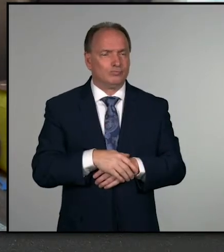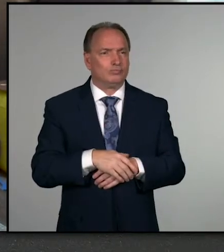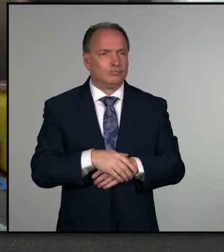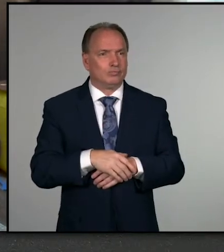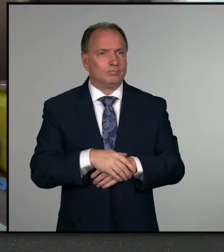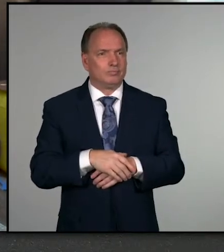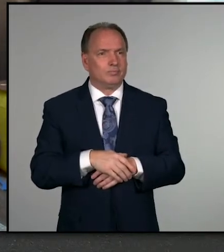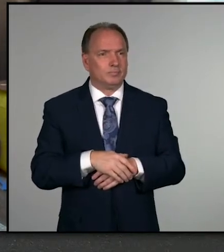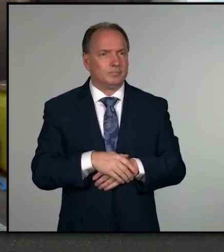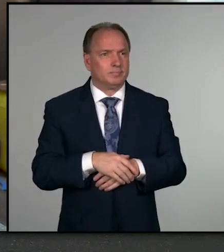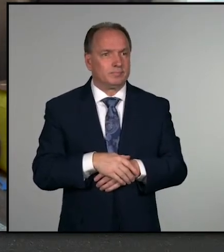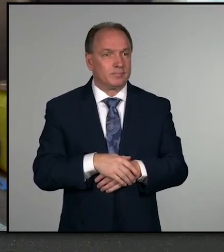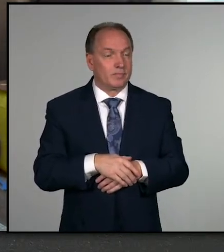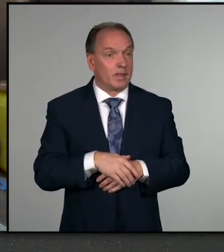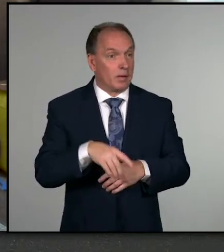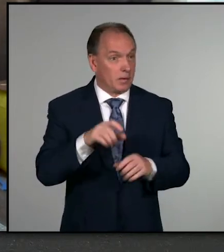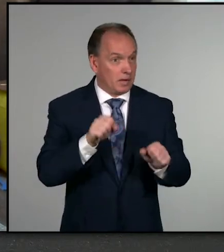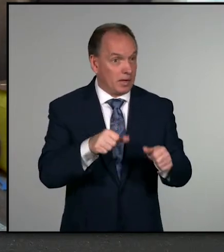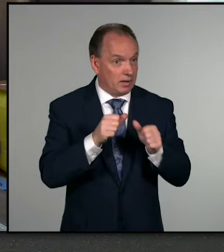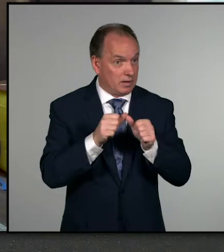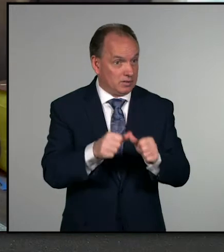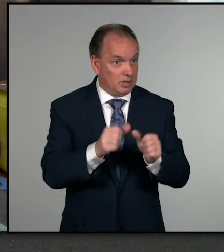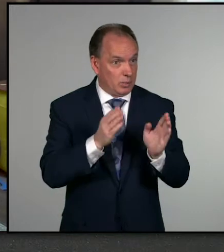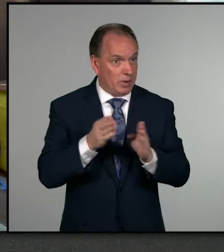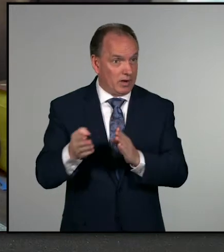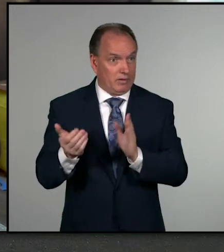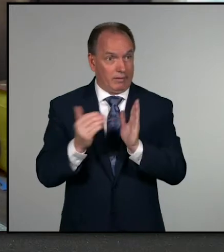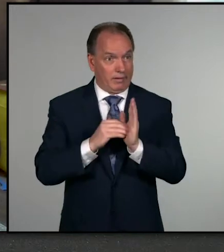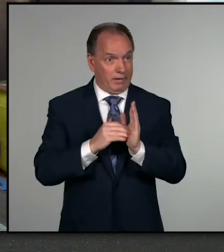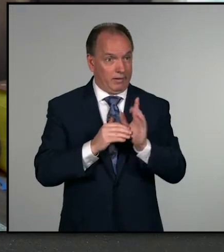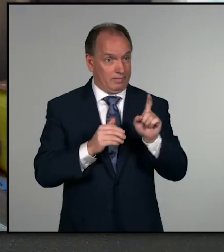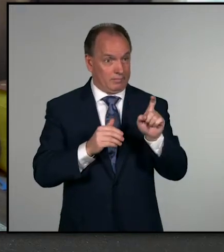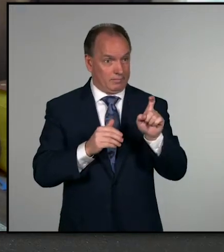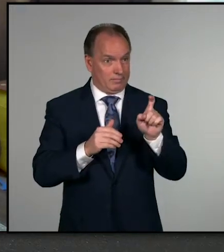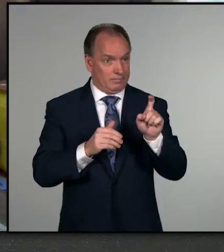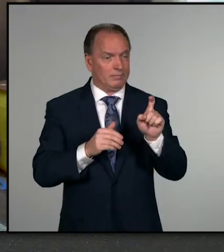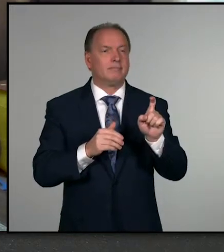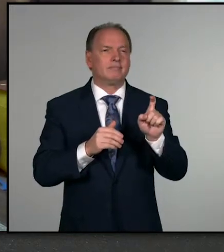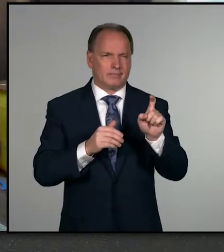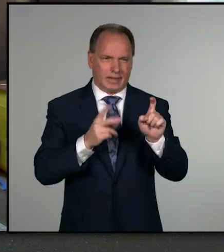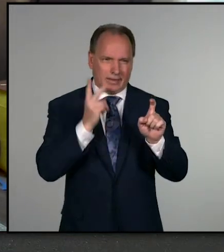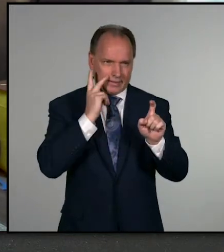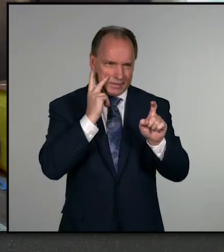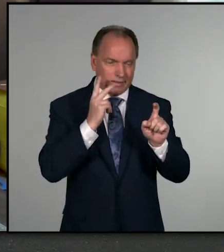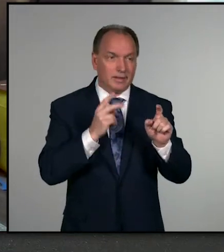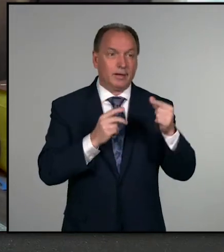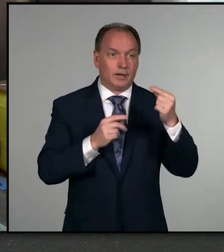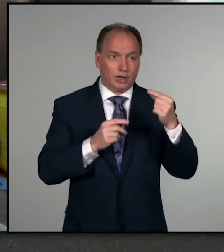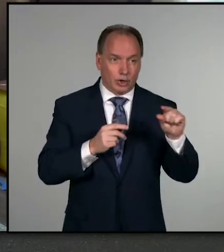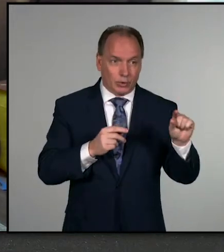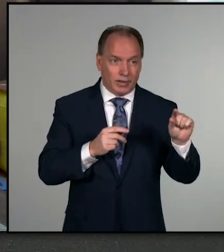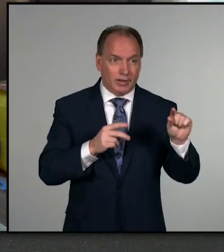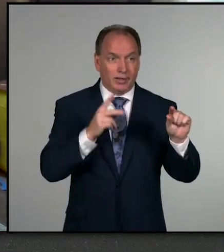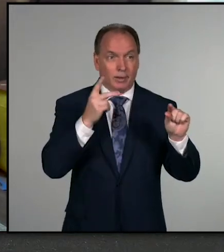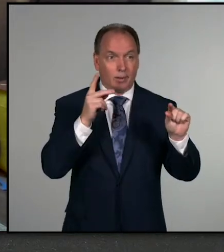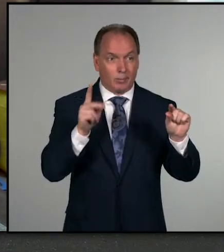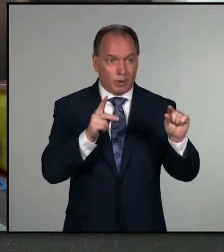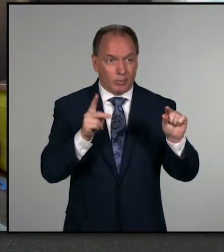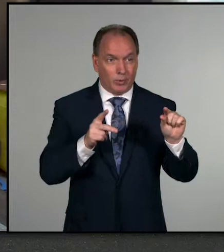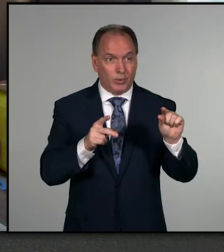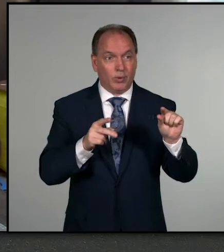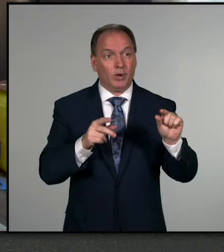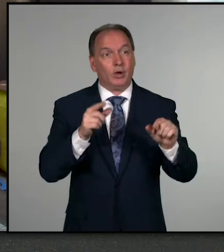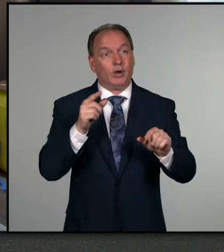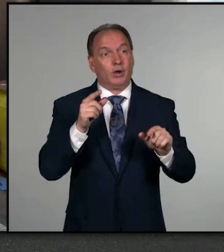beautiful. Do you think we could continue the pattern again? Let's see. Green,